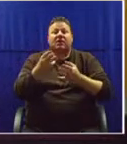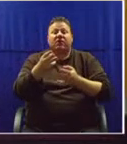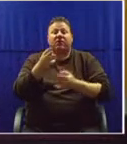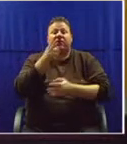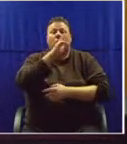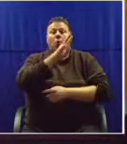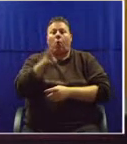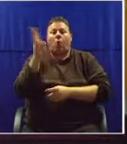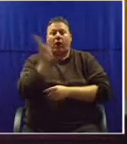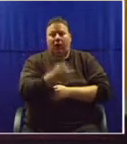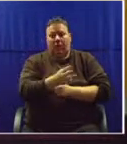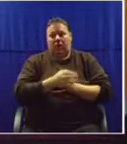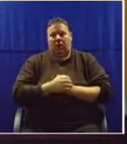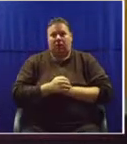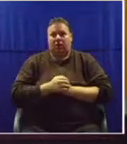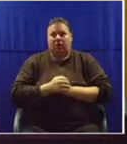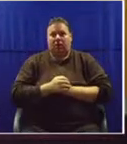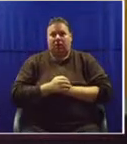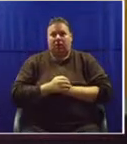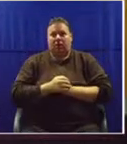warning.